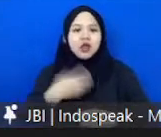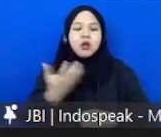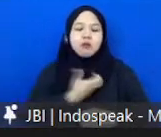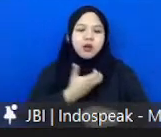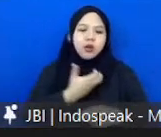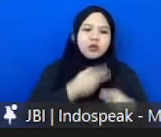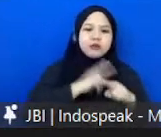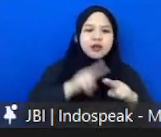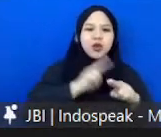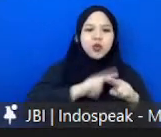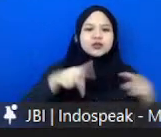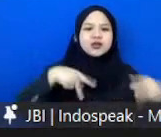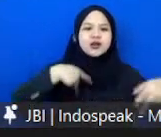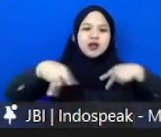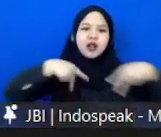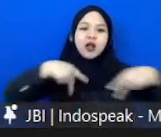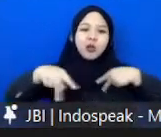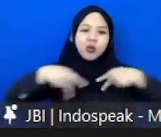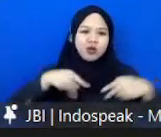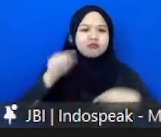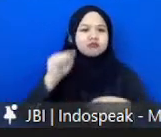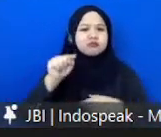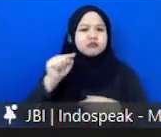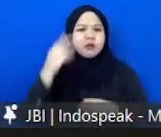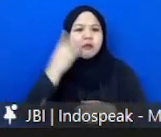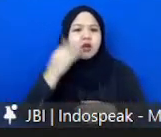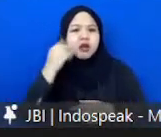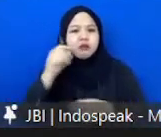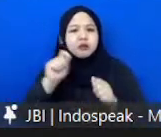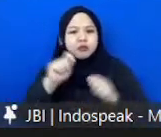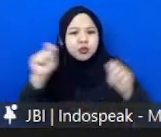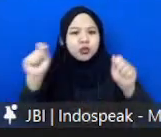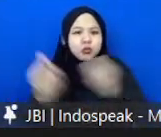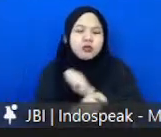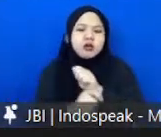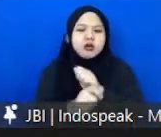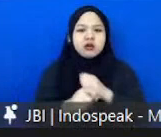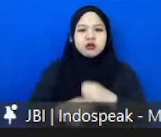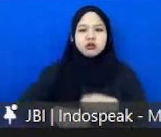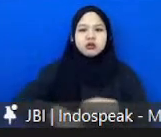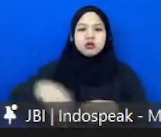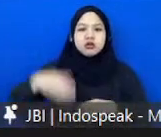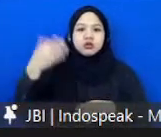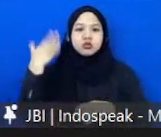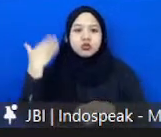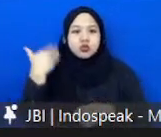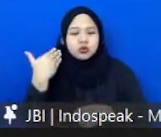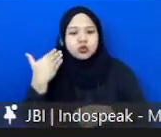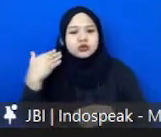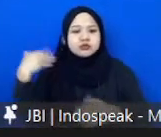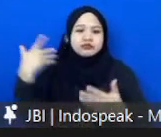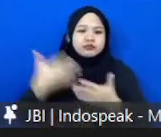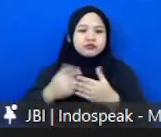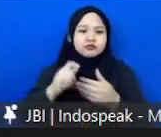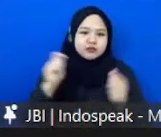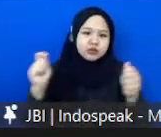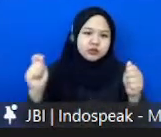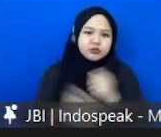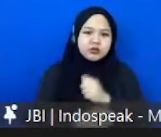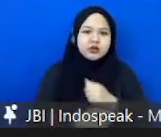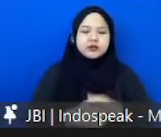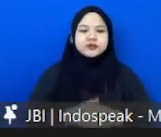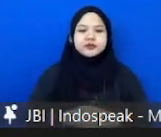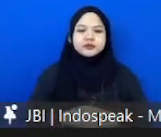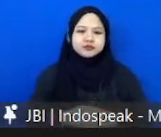it reflects the principles of care in Europe at the time, from what Foucault said to be the Great Confinement before the